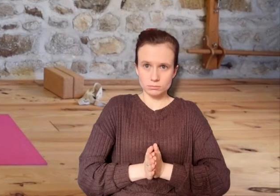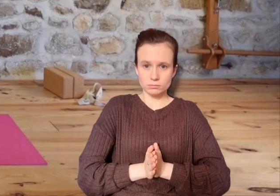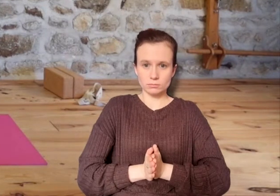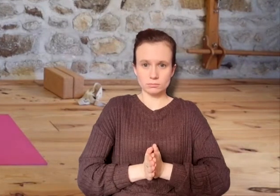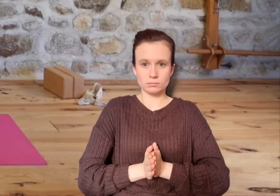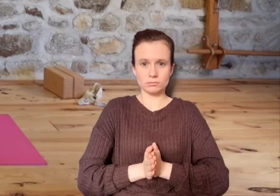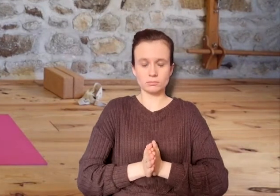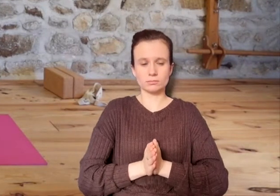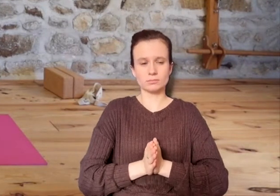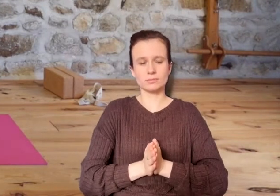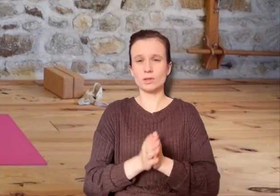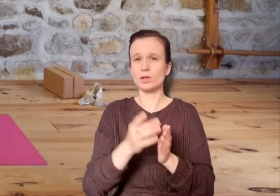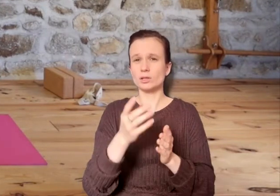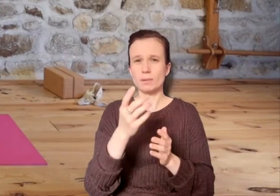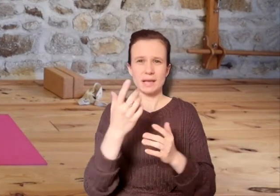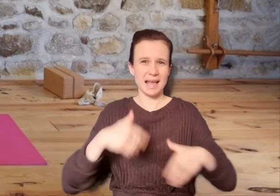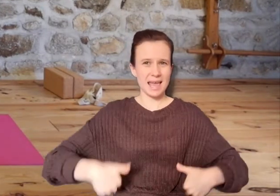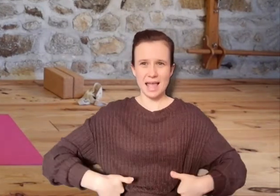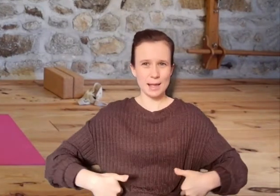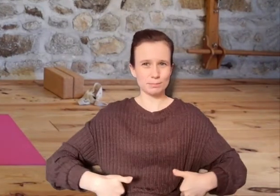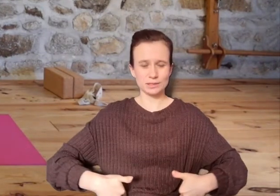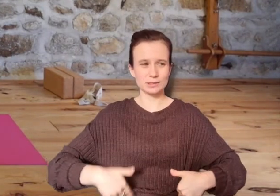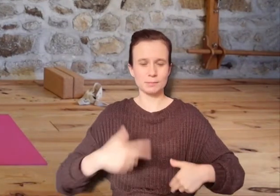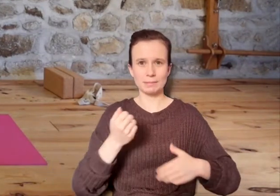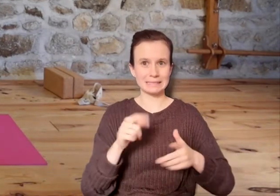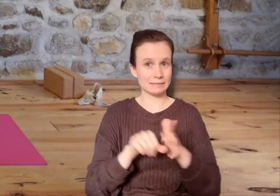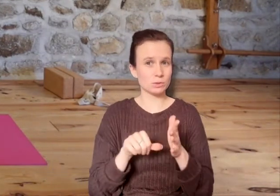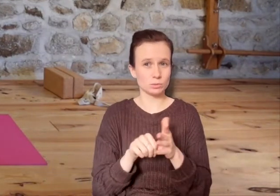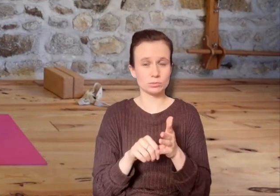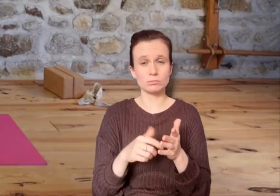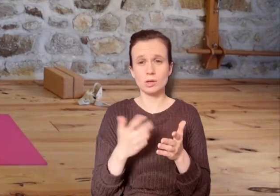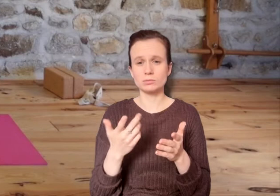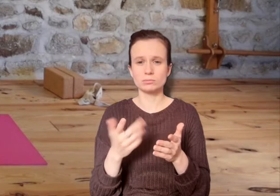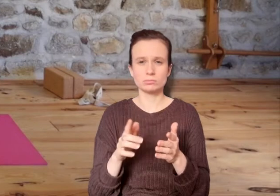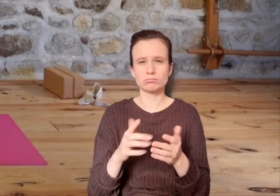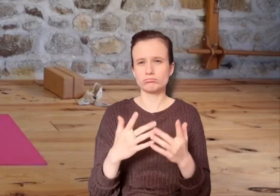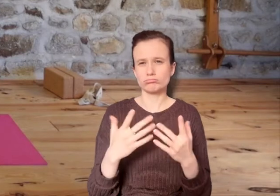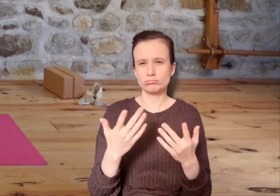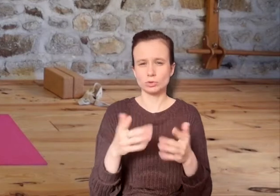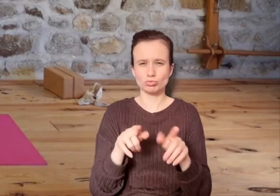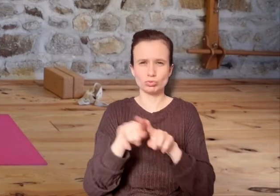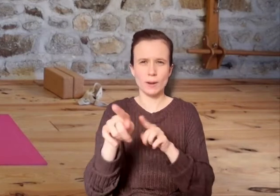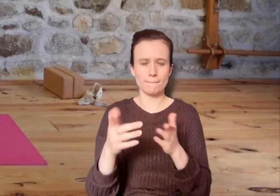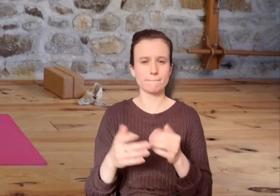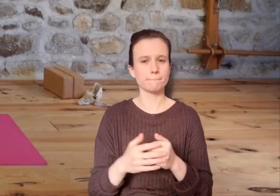yeah? Again, some of us will have hips that will allow it a bit better than others. You're going to bring those